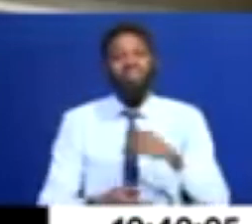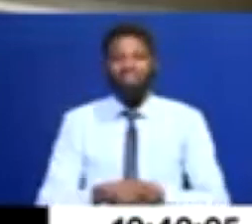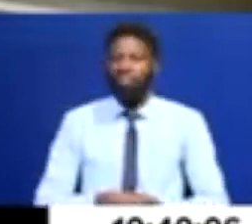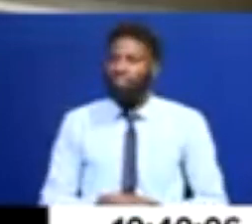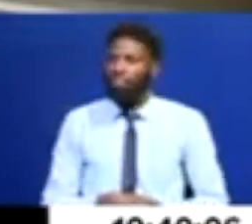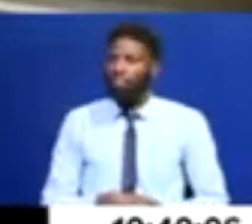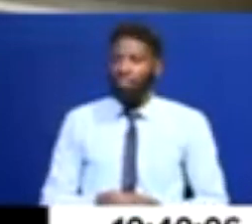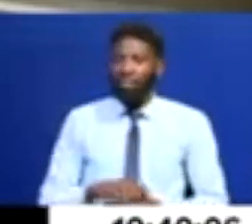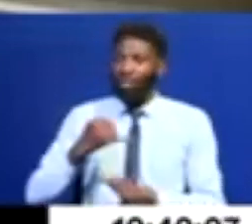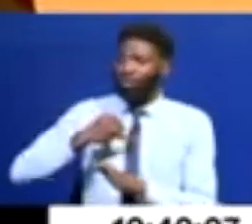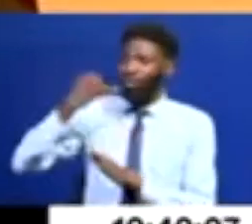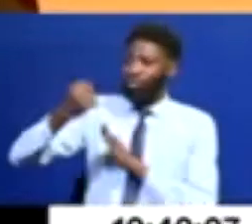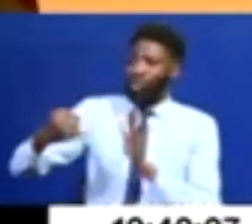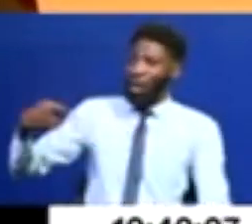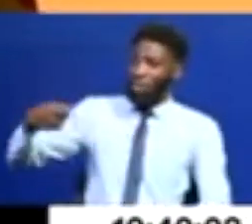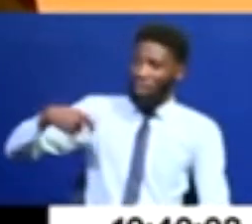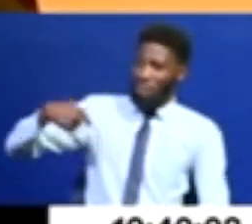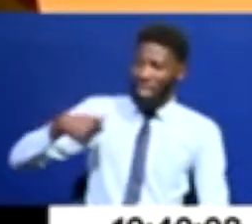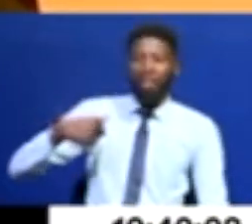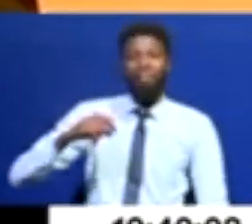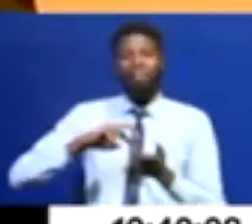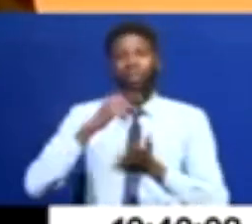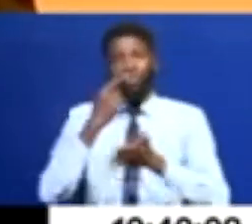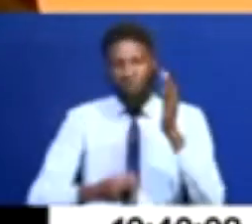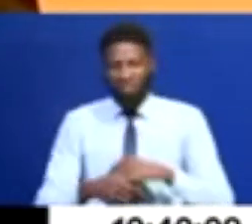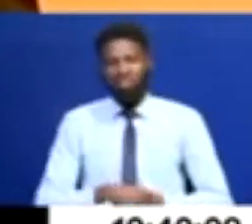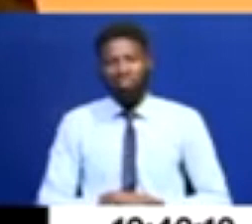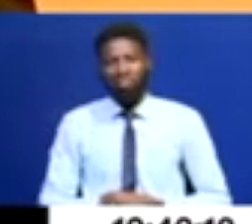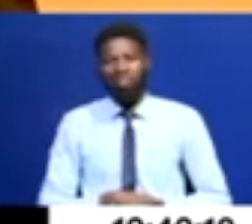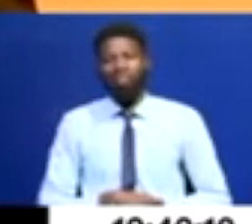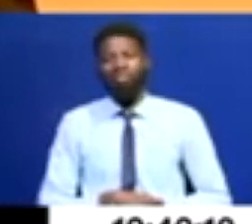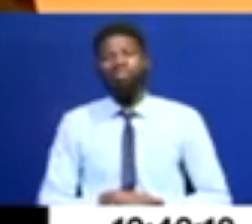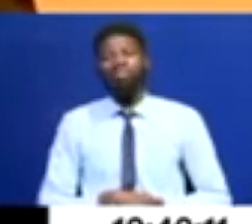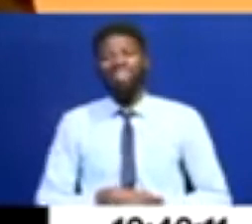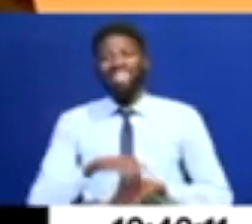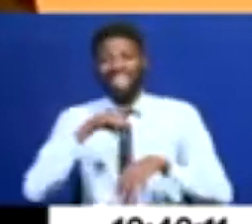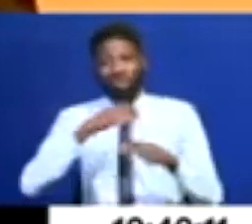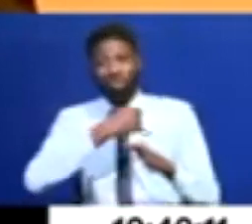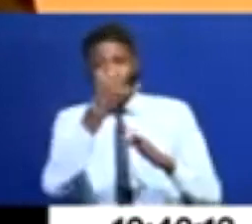Insurance compensation is what you get for what to replace what you lost.